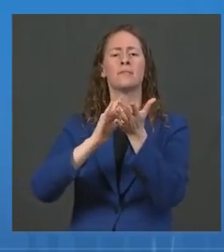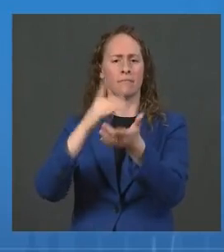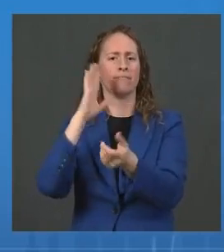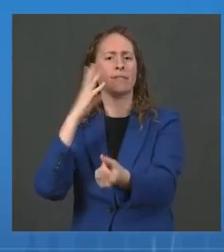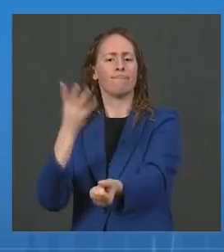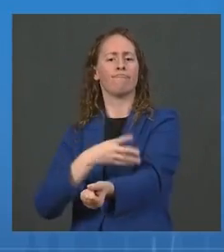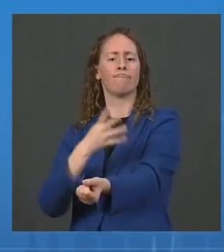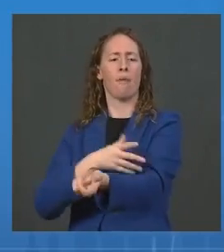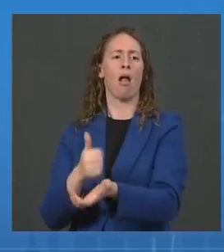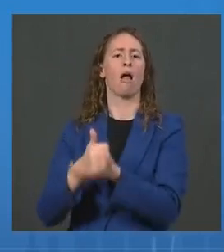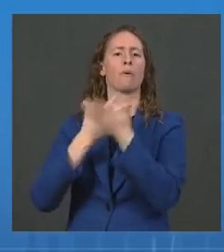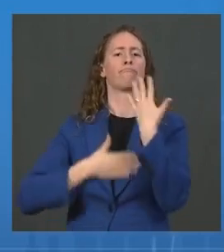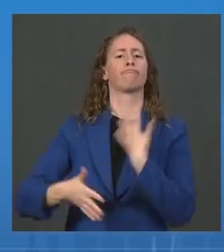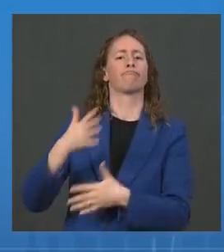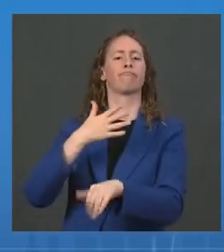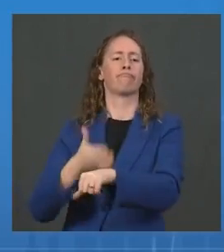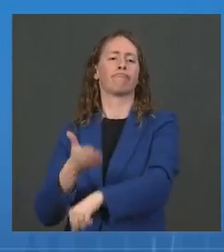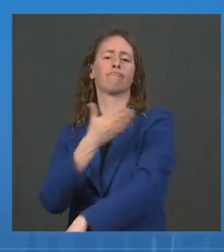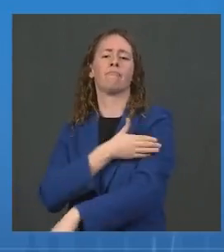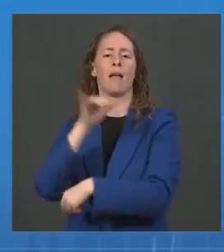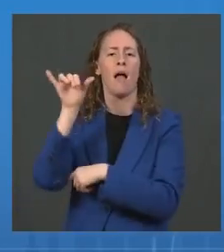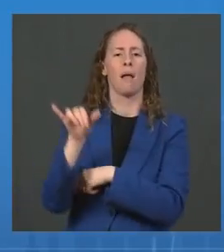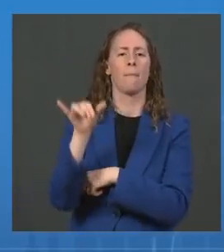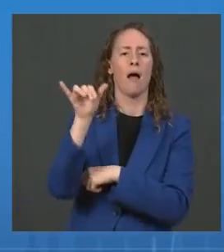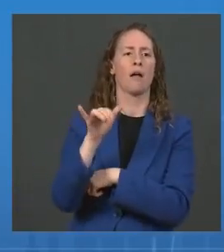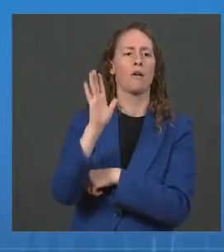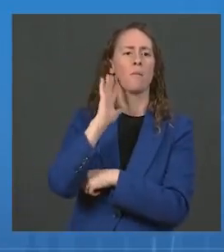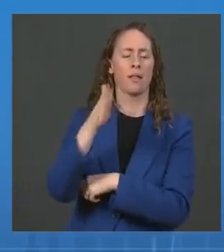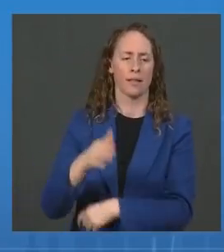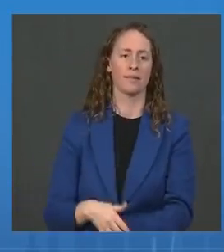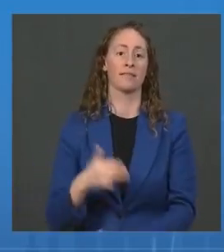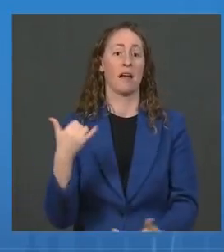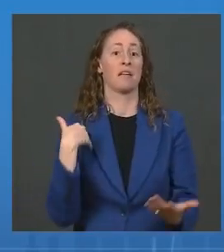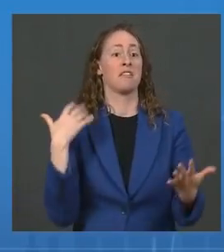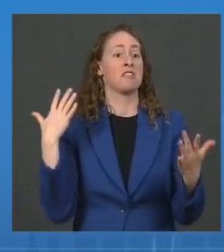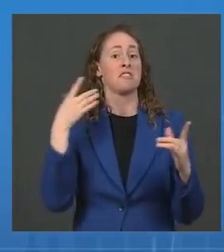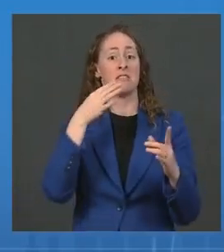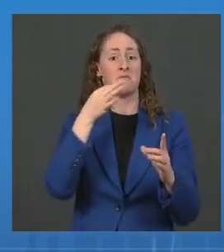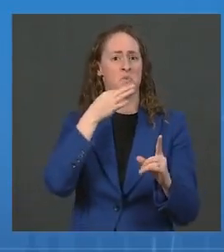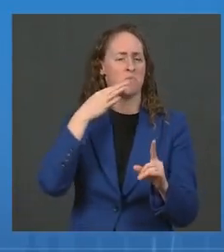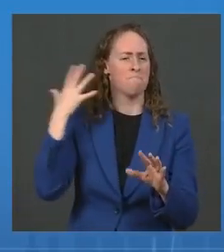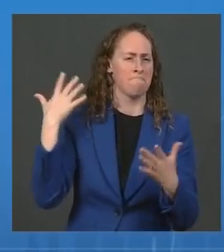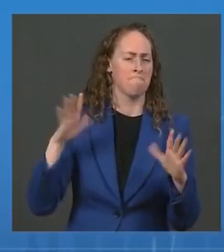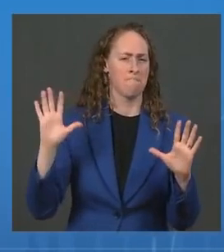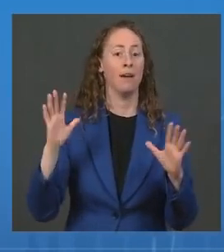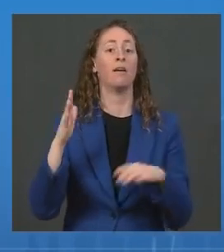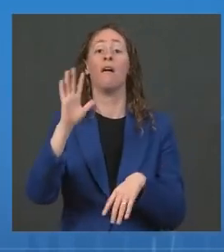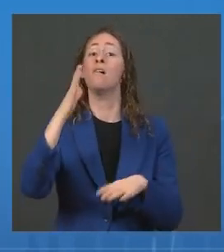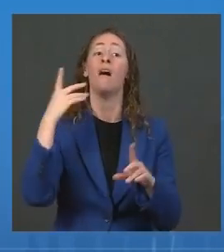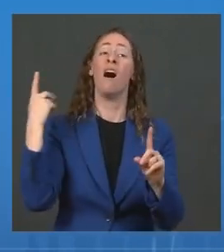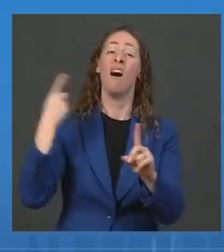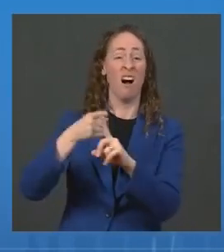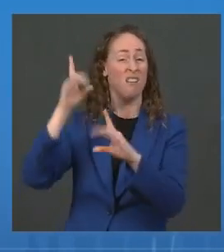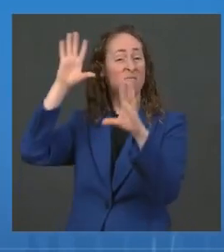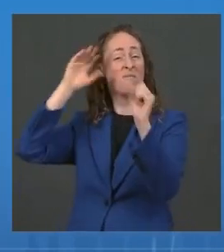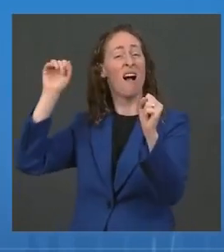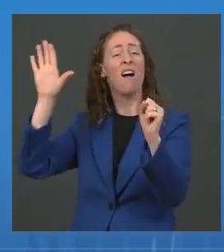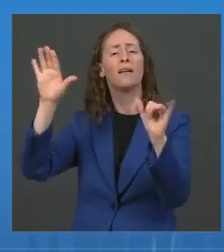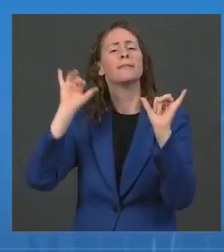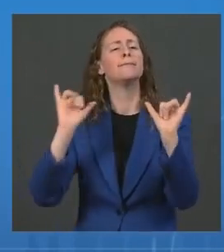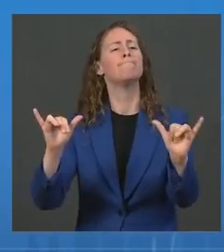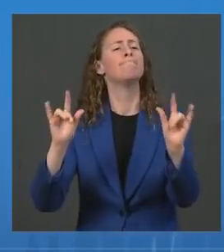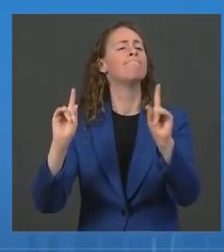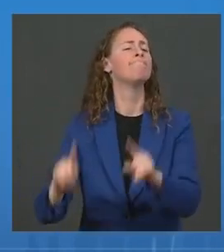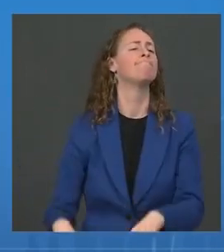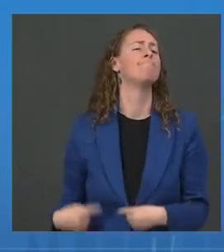I want to close with this. From day one, the President committed to the American people that he would marshal a wartime effort